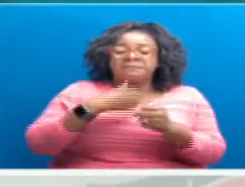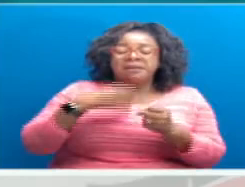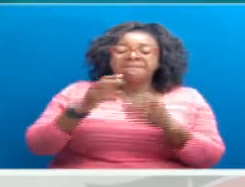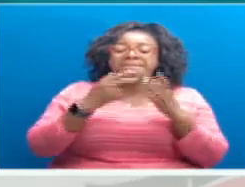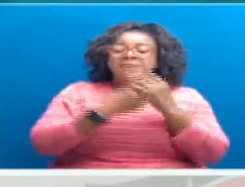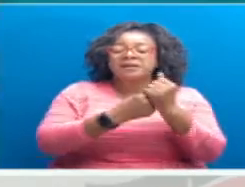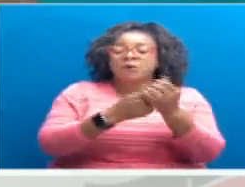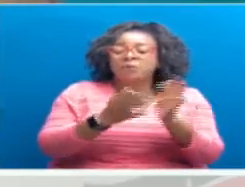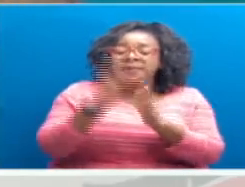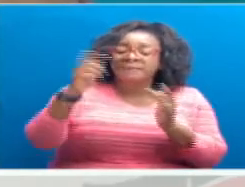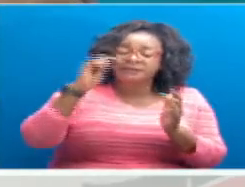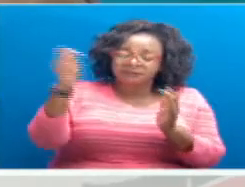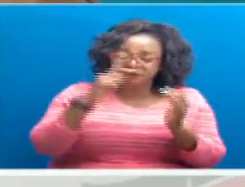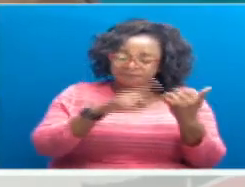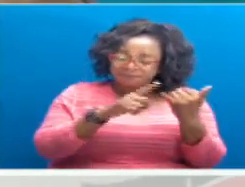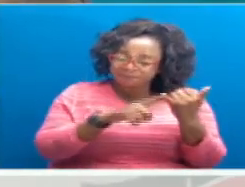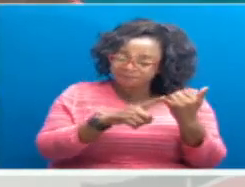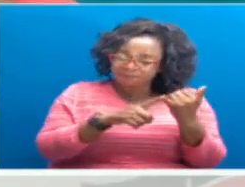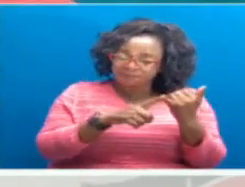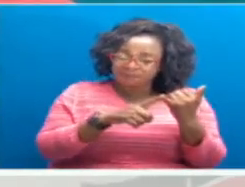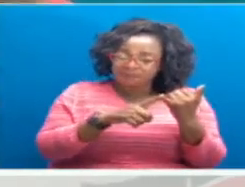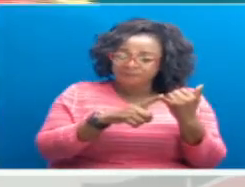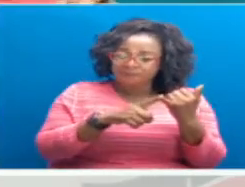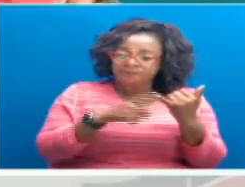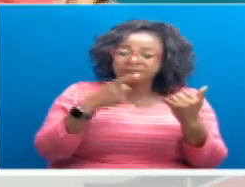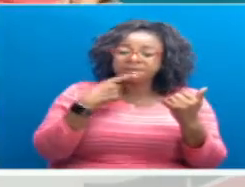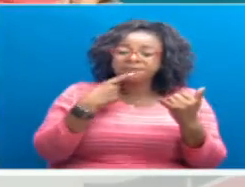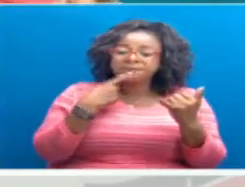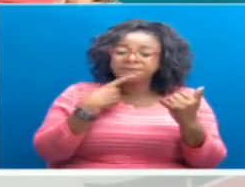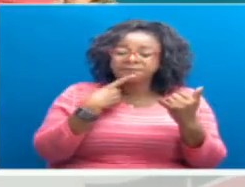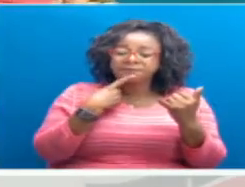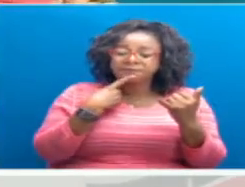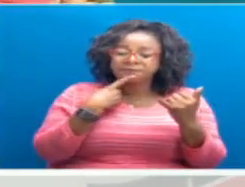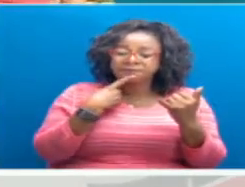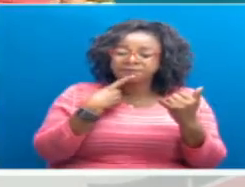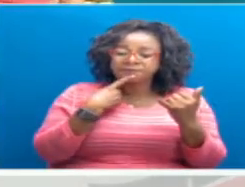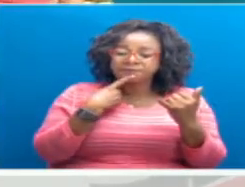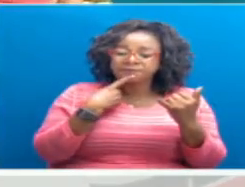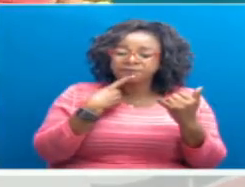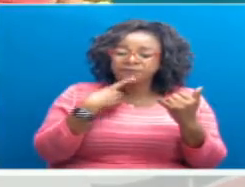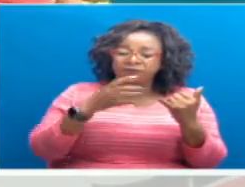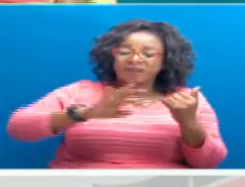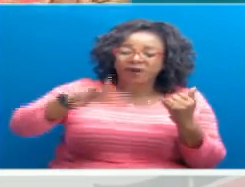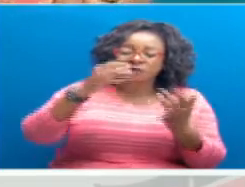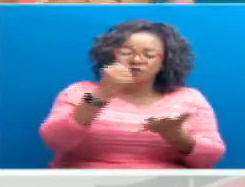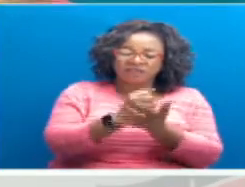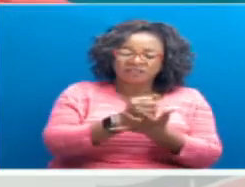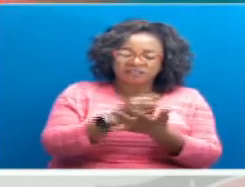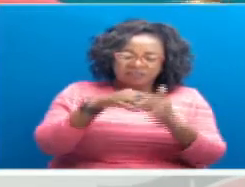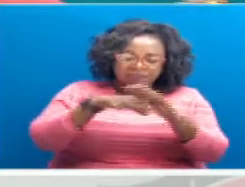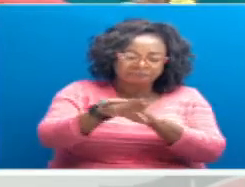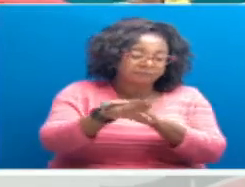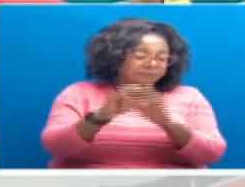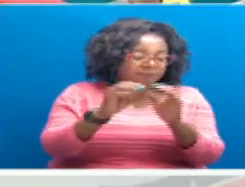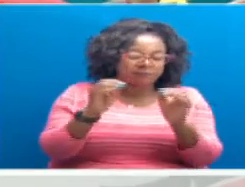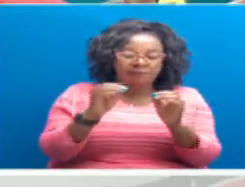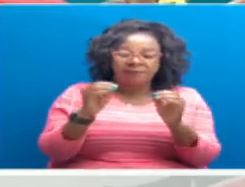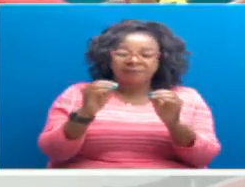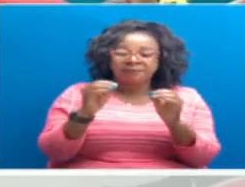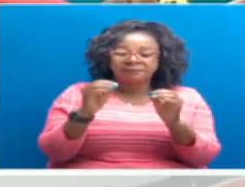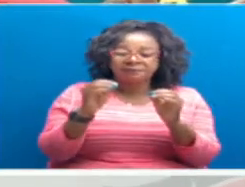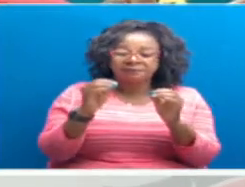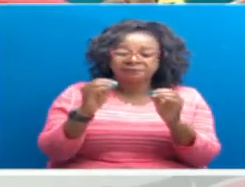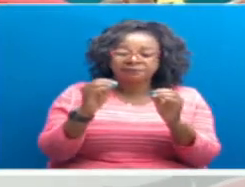president. Reason number one, I was told not to step to the county offices. I was not supposed, I was banned